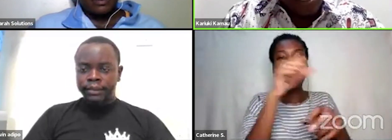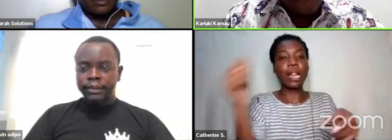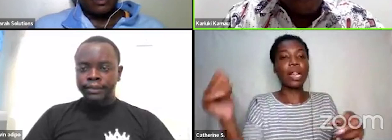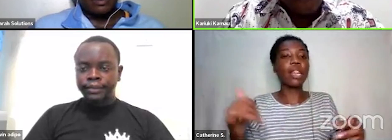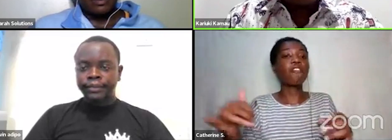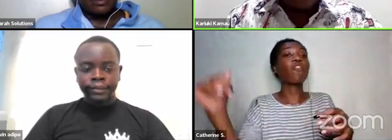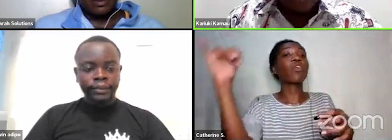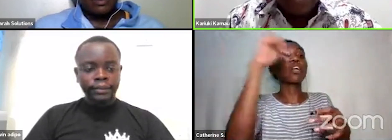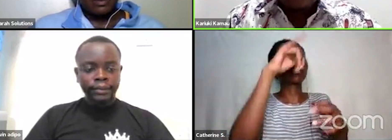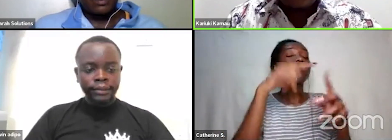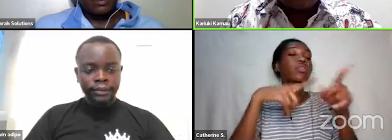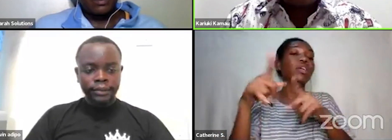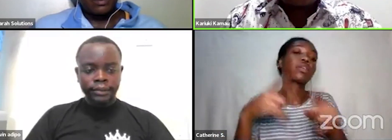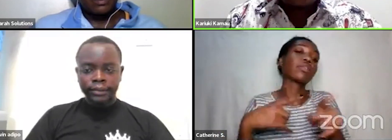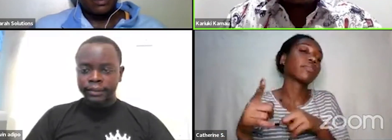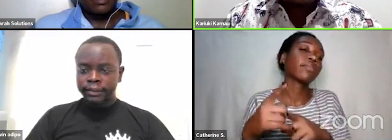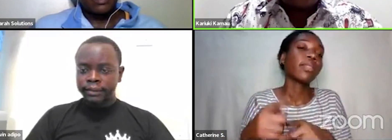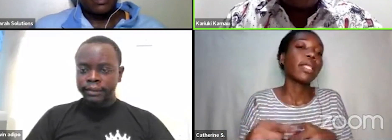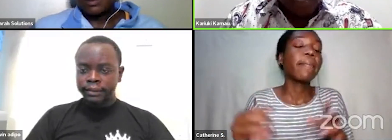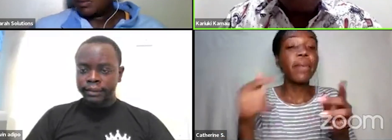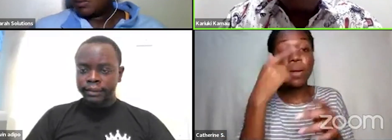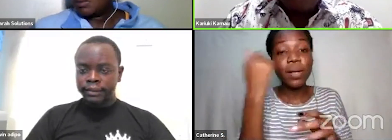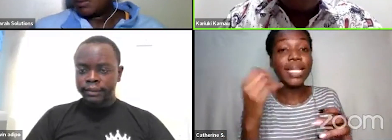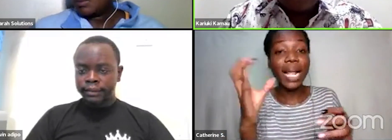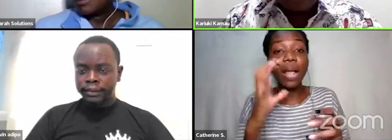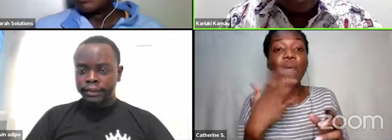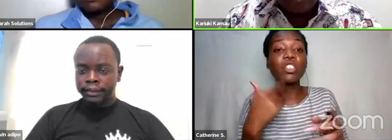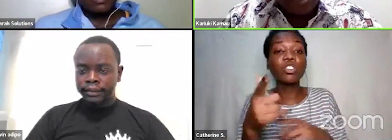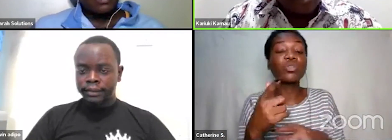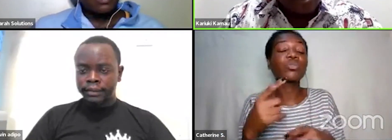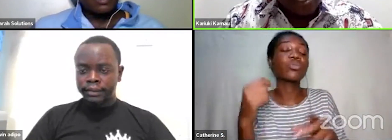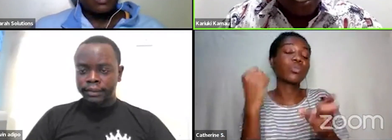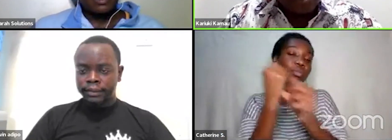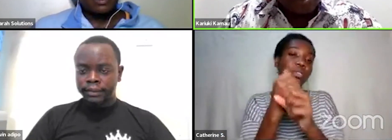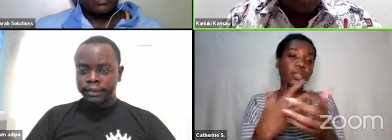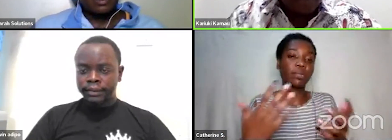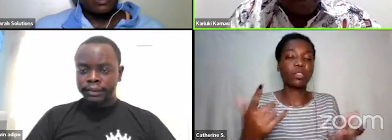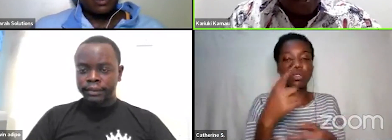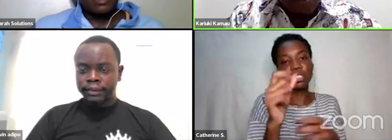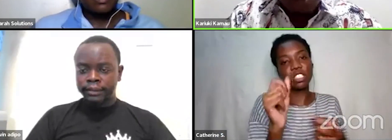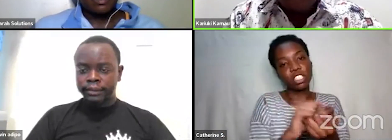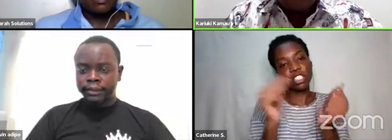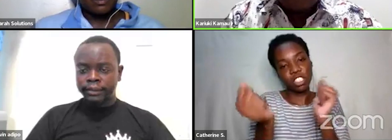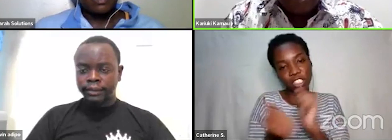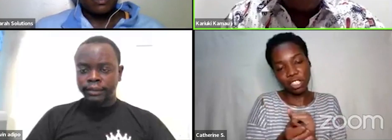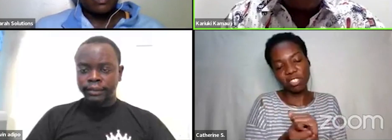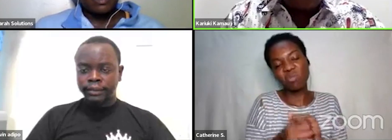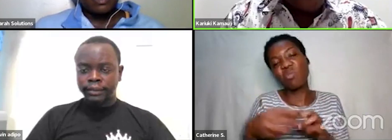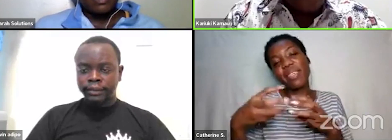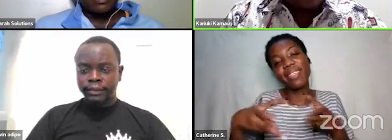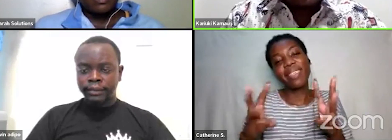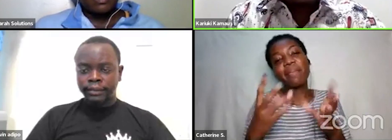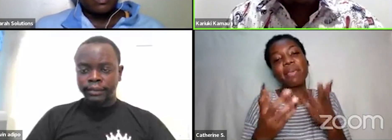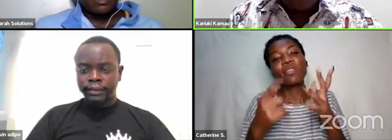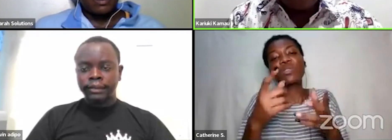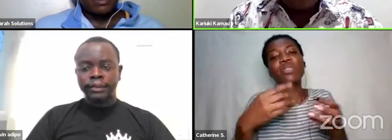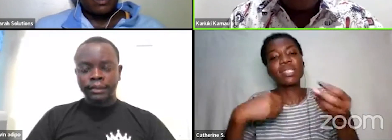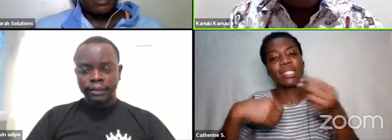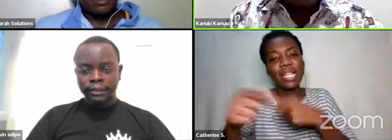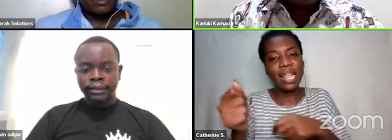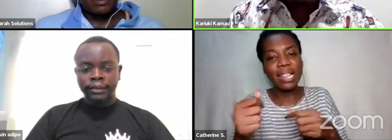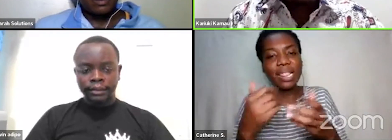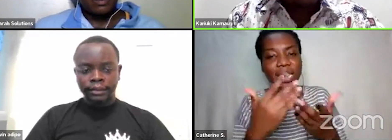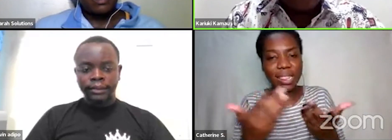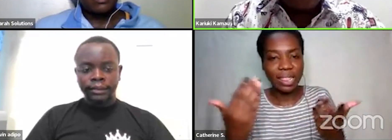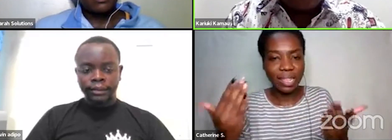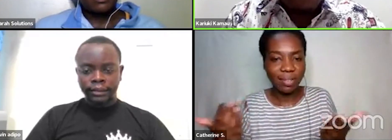Masai Africa Safaris. Because clients want to see you doing something. Maybe it is just changing tactic. Maybe you are selling products in bulk.